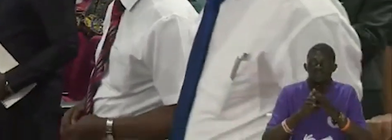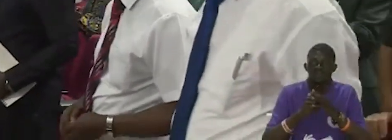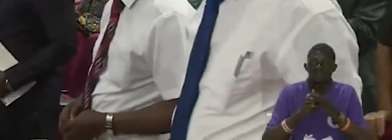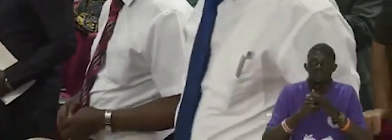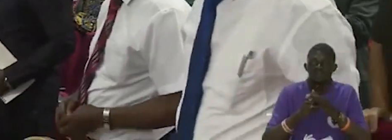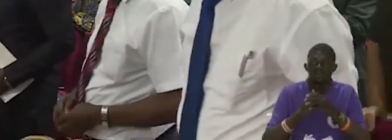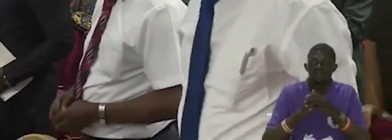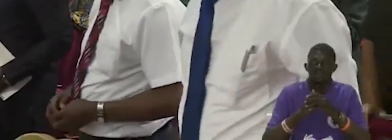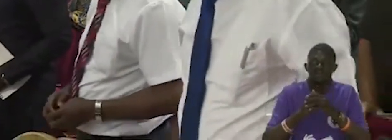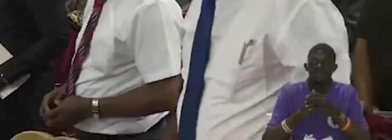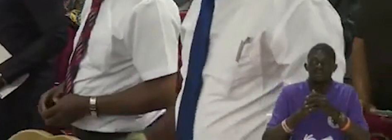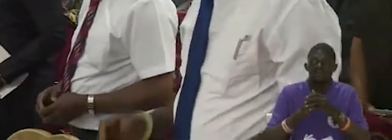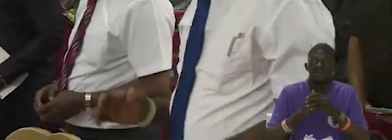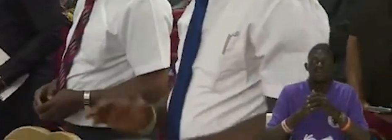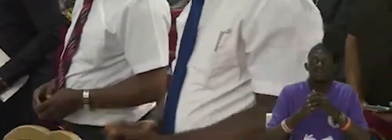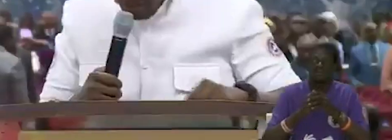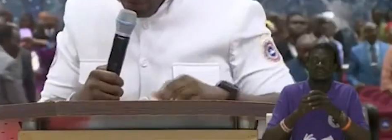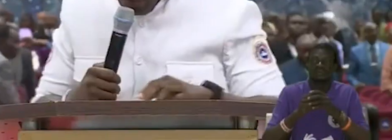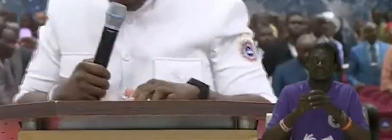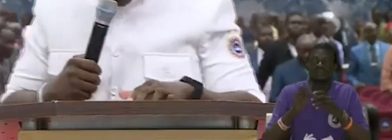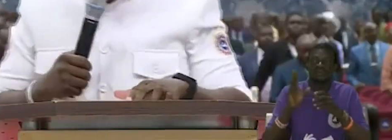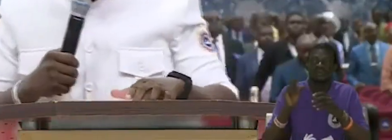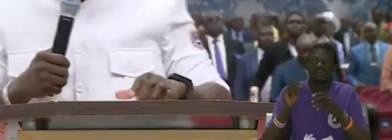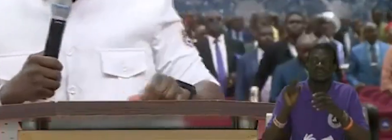Come on, make that no clear.